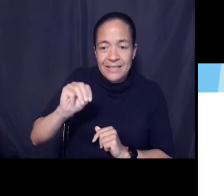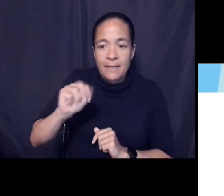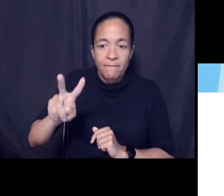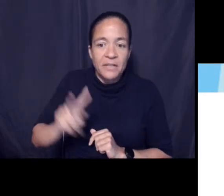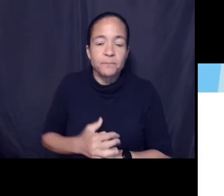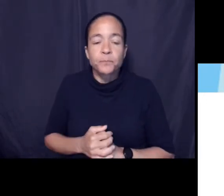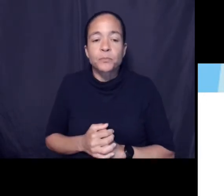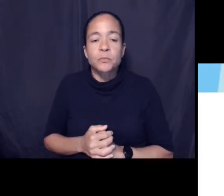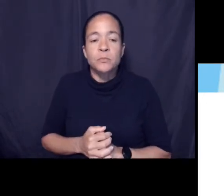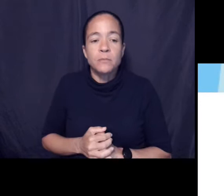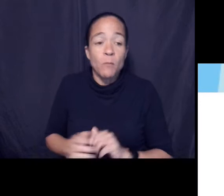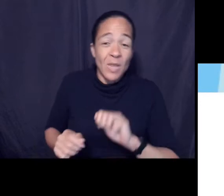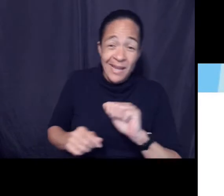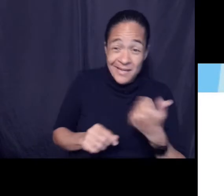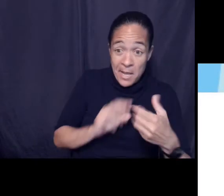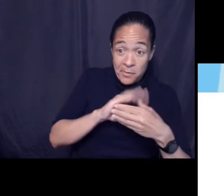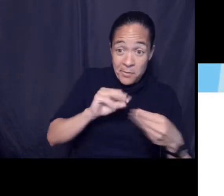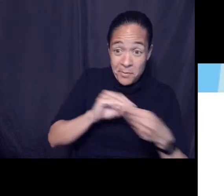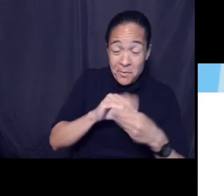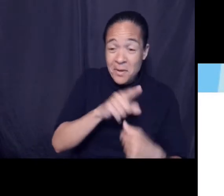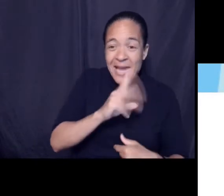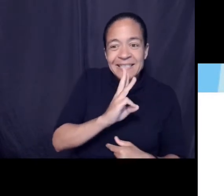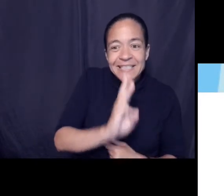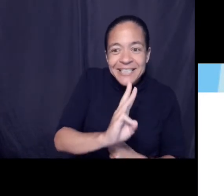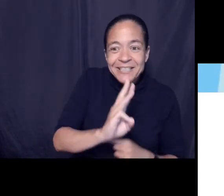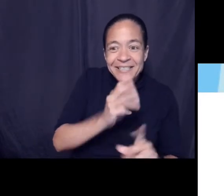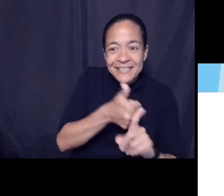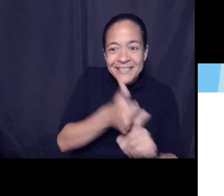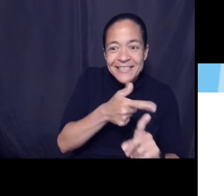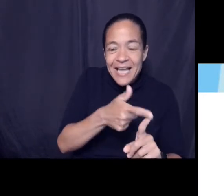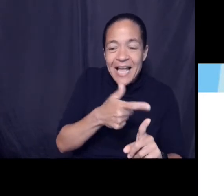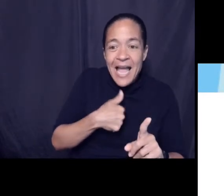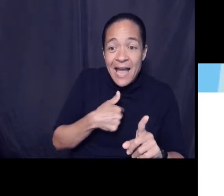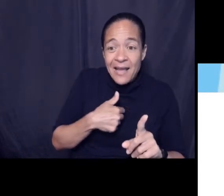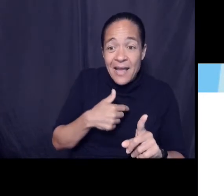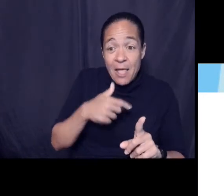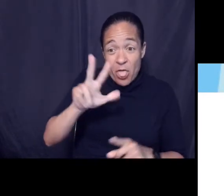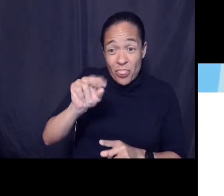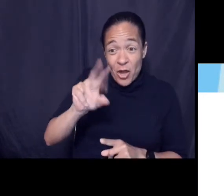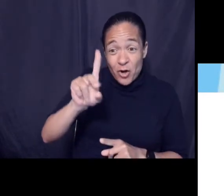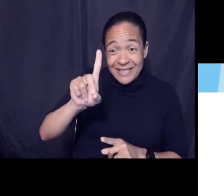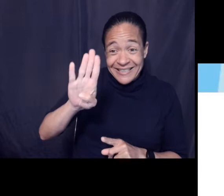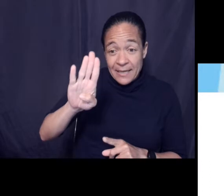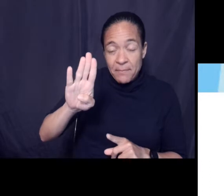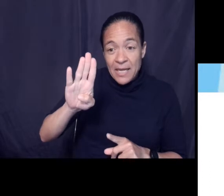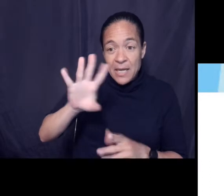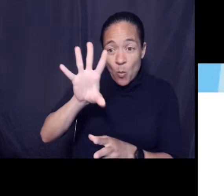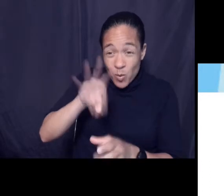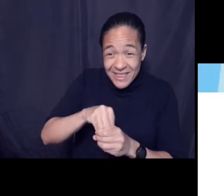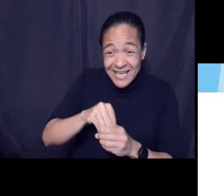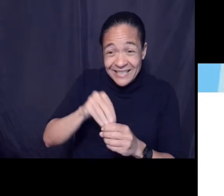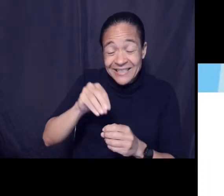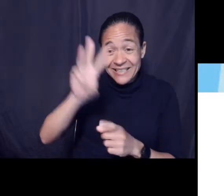patient encounter with a 6-year-old had a decrease of 30 decibels in her hearing in a